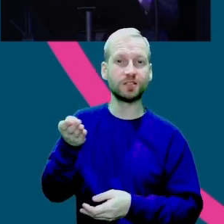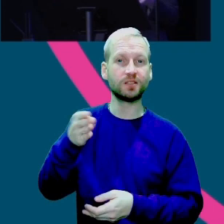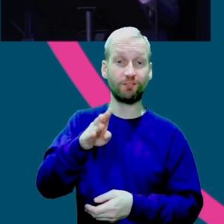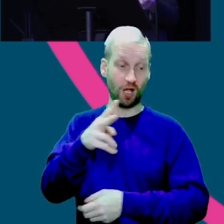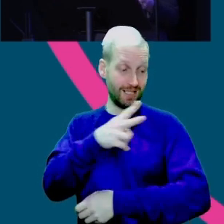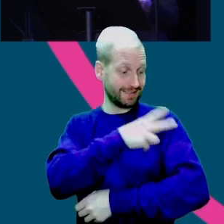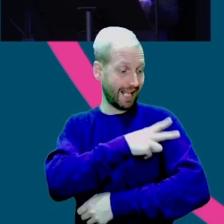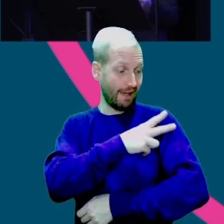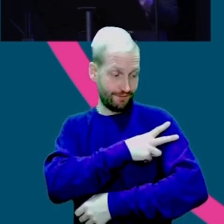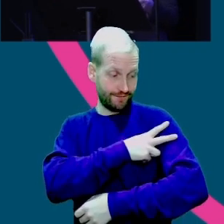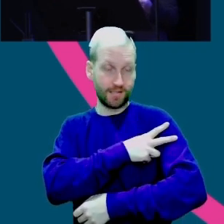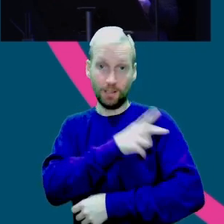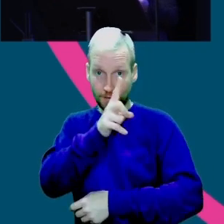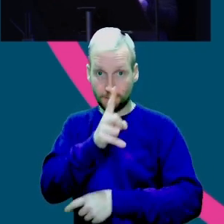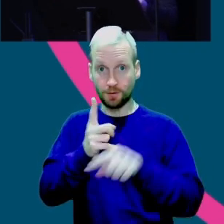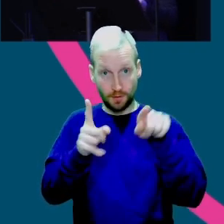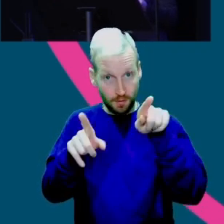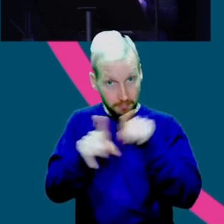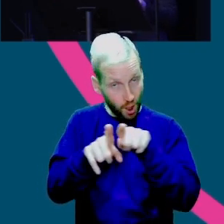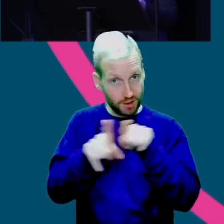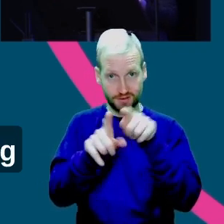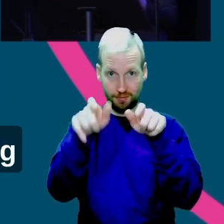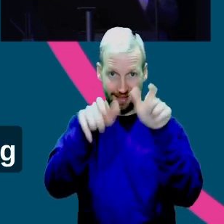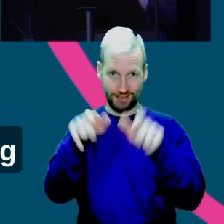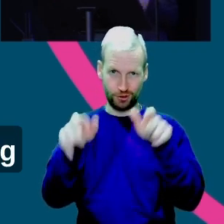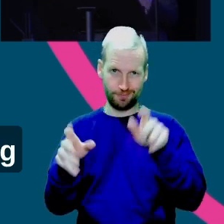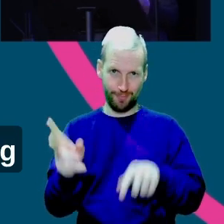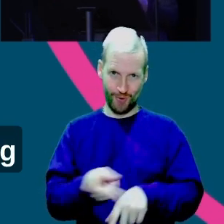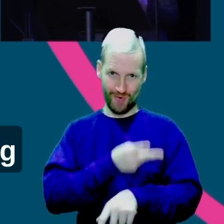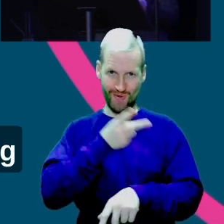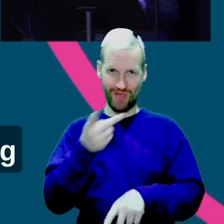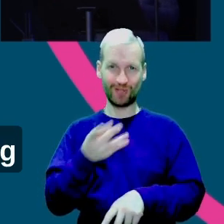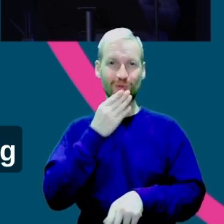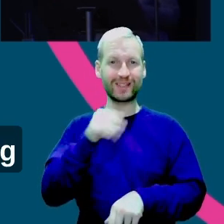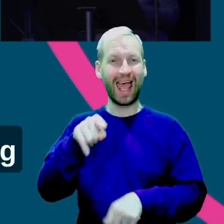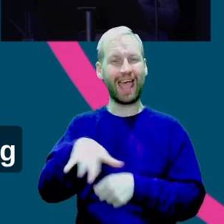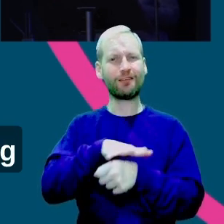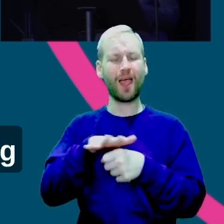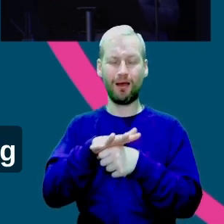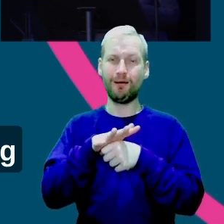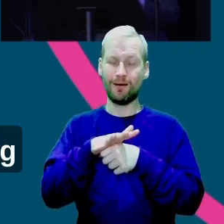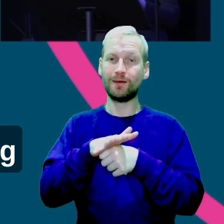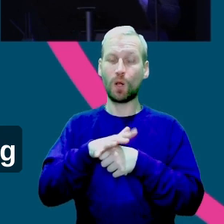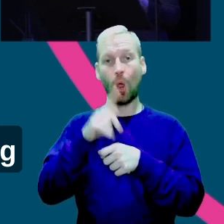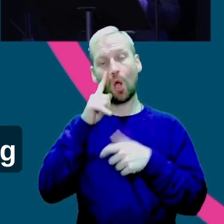staff and for patients to use that facility. So really featuring